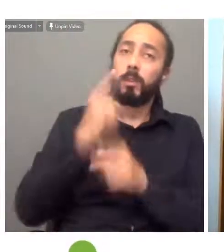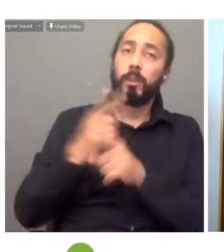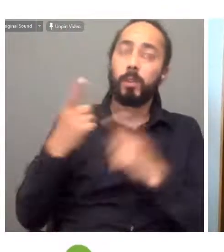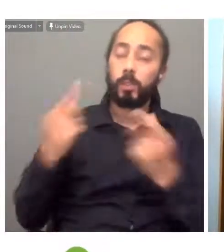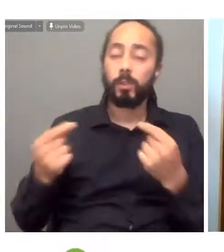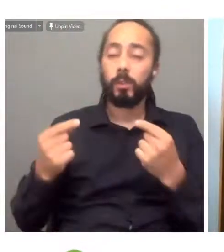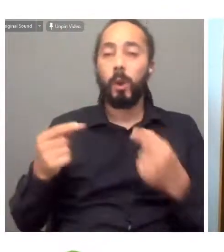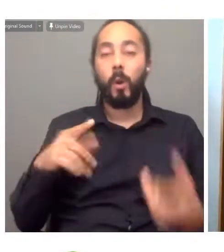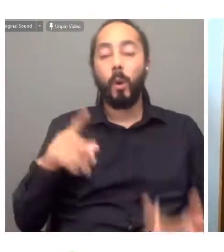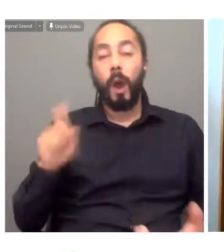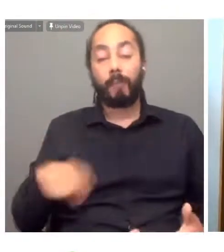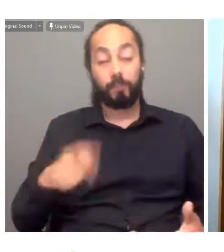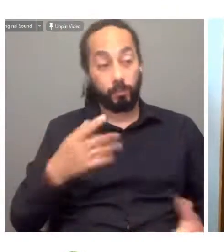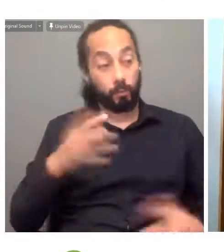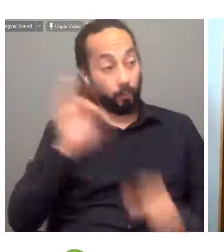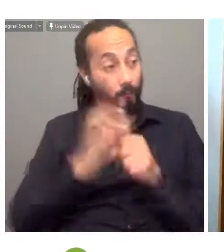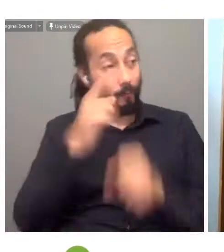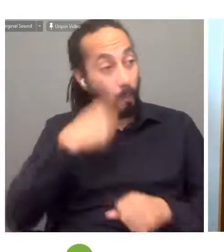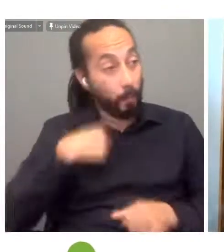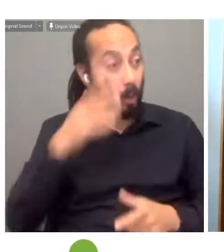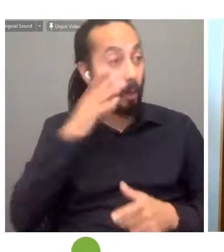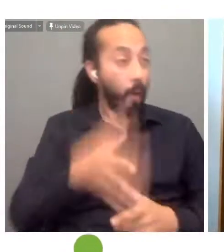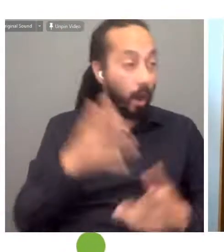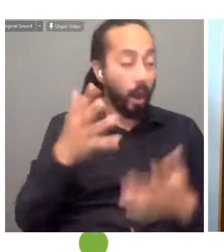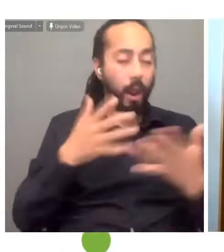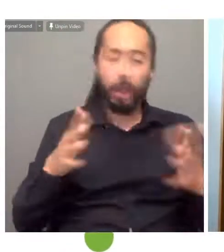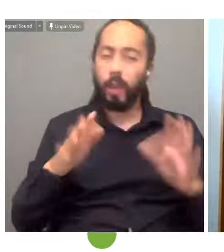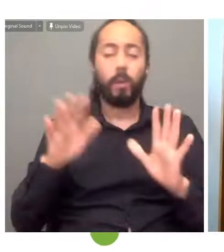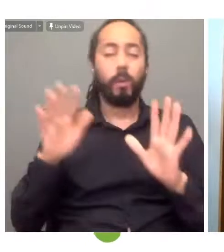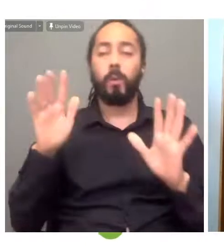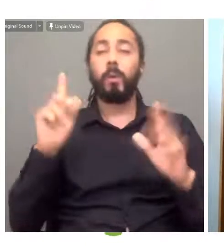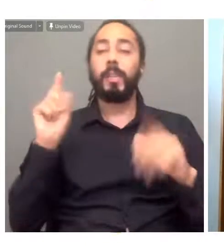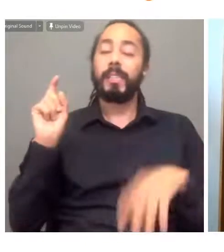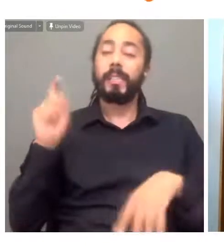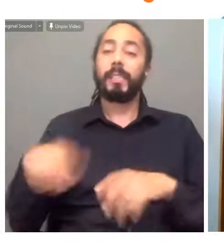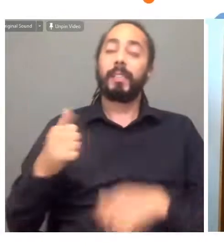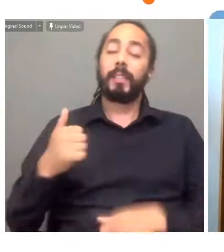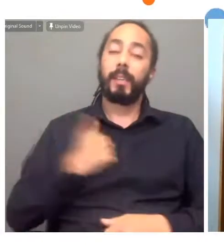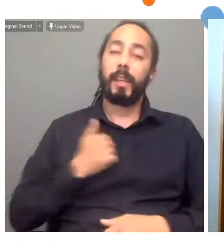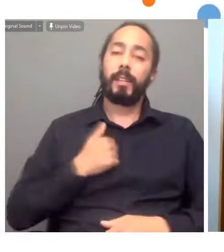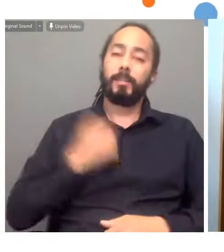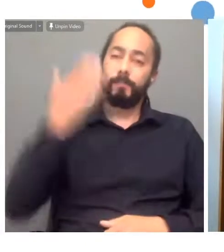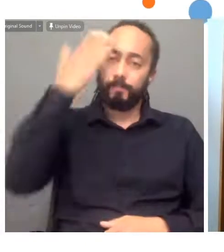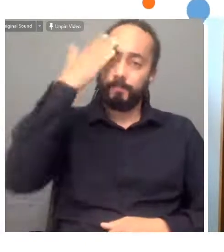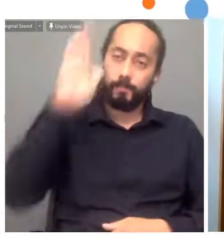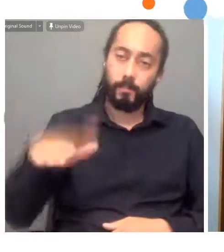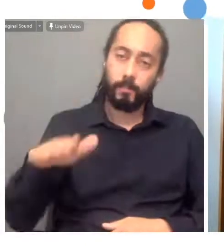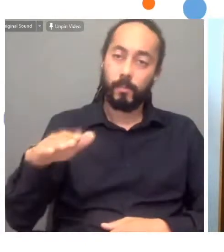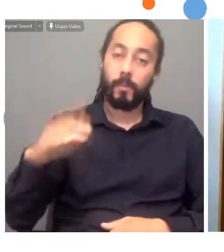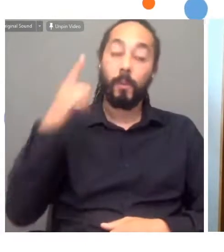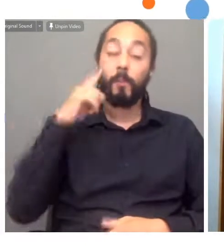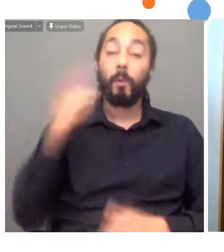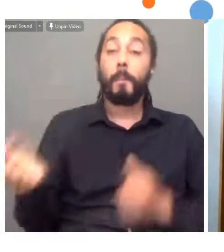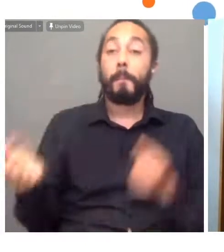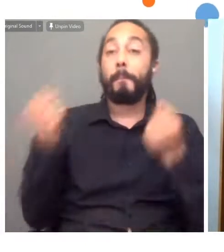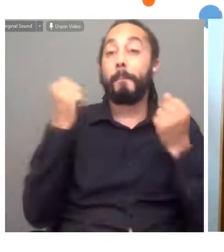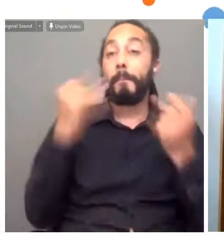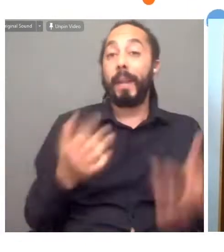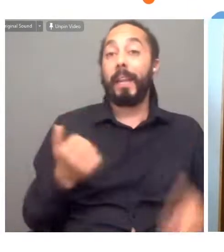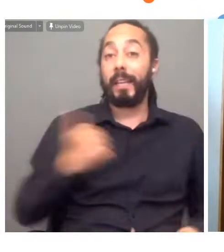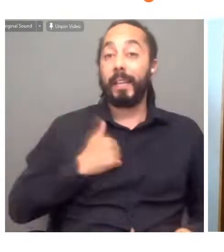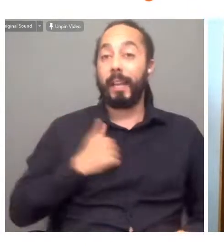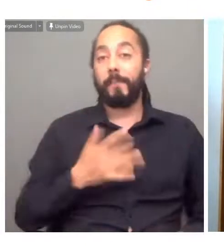but we need you. We need Canadians to hear that for many other Canadians that they think this is the right thing